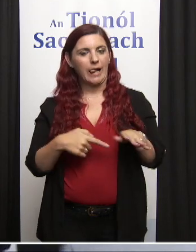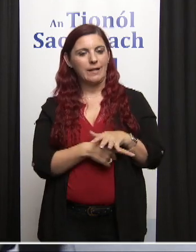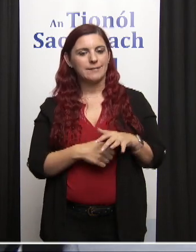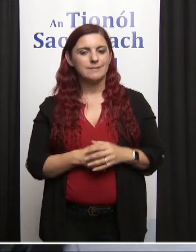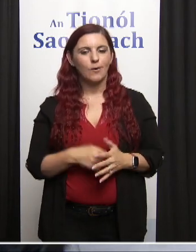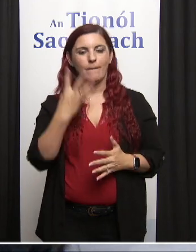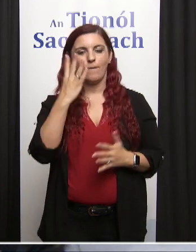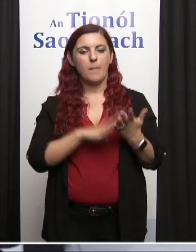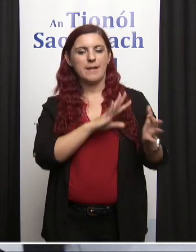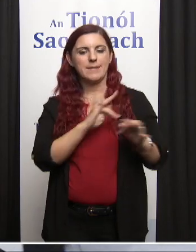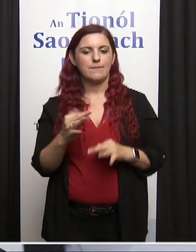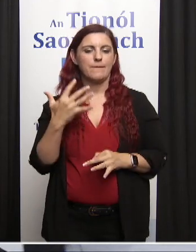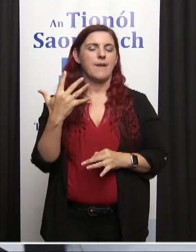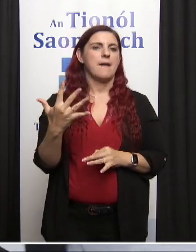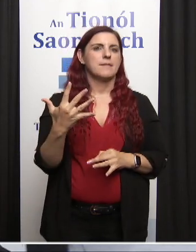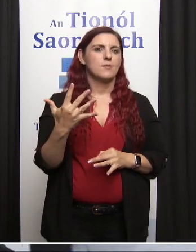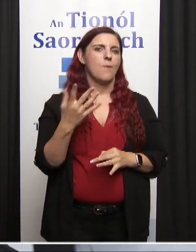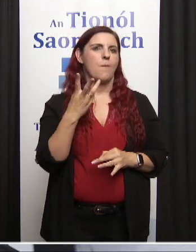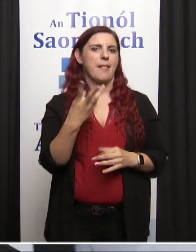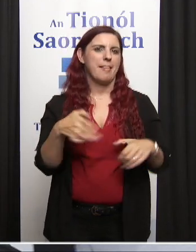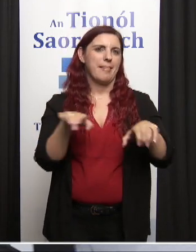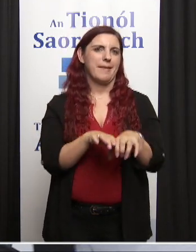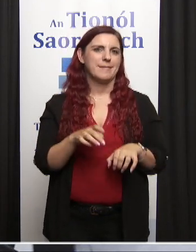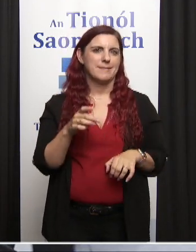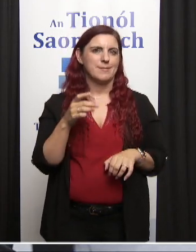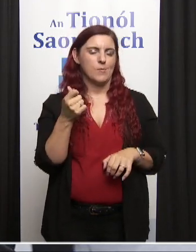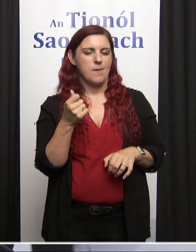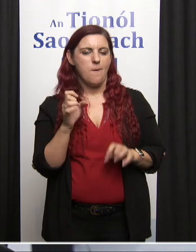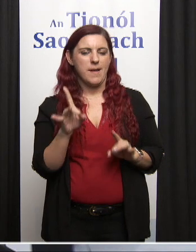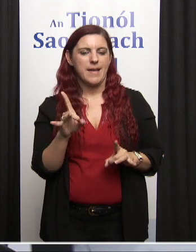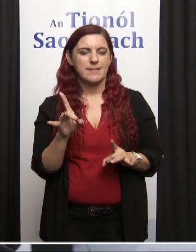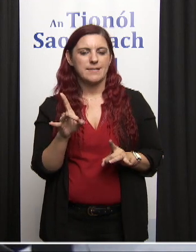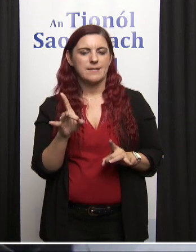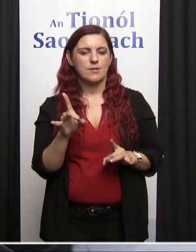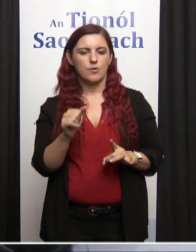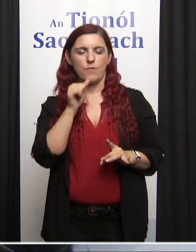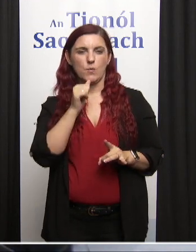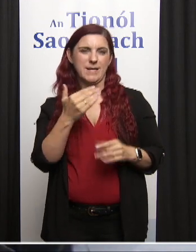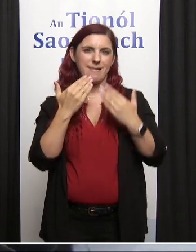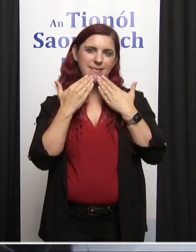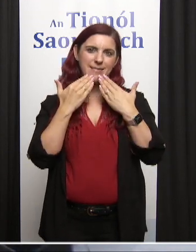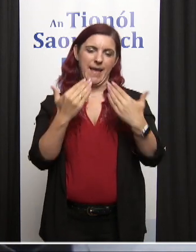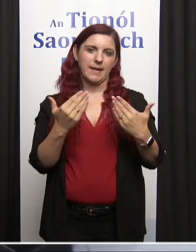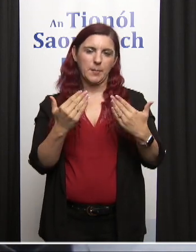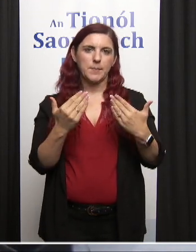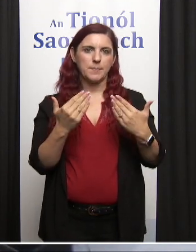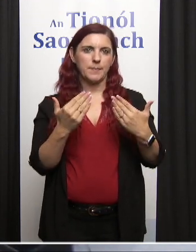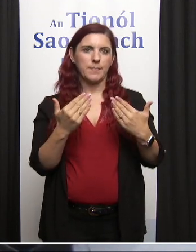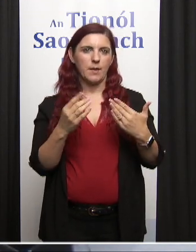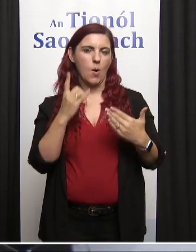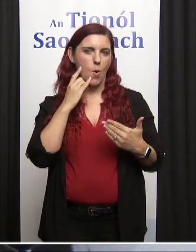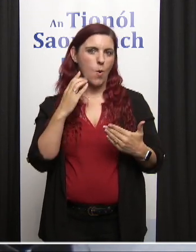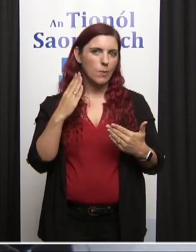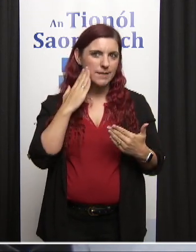at just 4 minutes past 5, just to close the session, I'd first of all like to thank the hotel, the